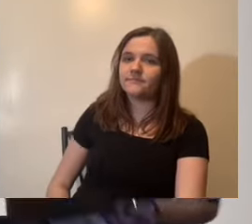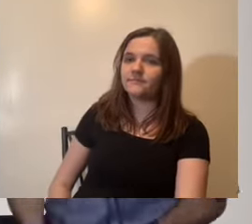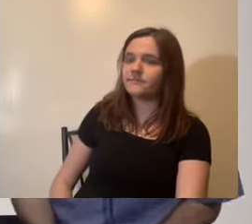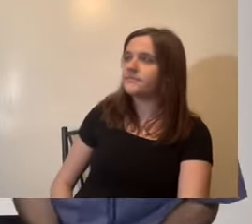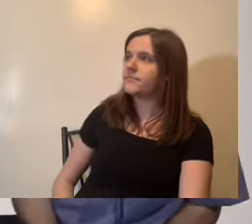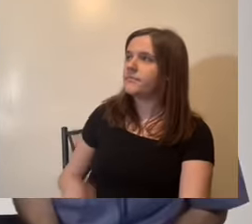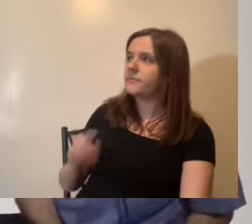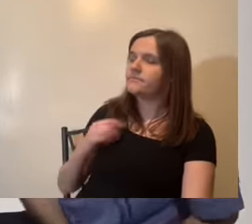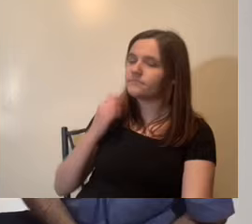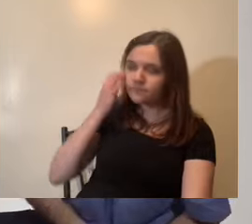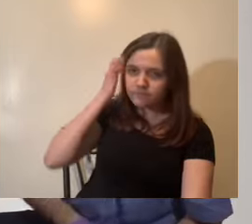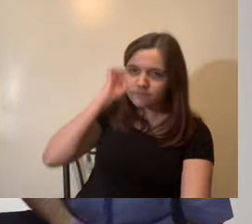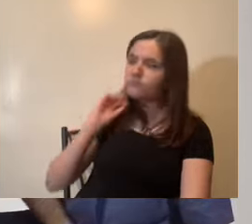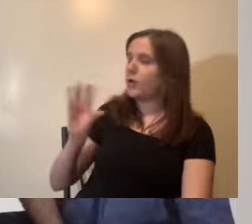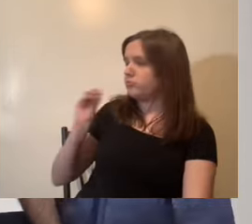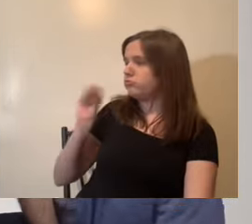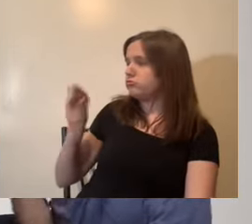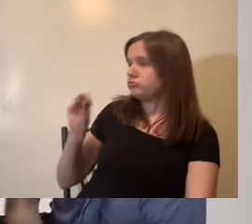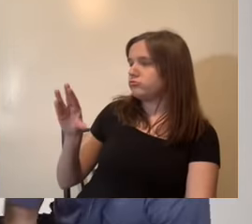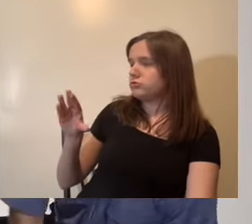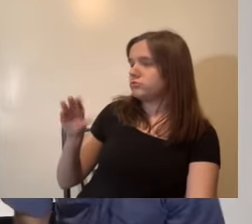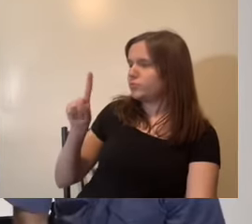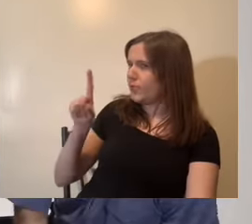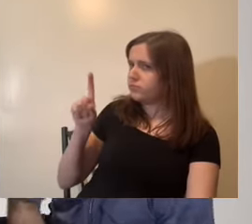112/70. Okay.